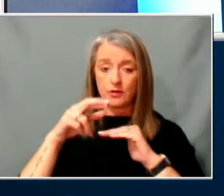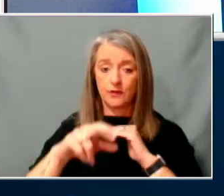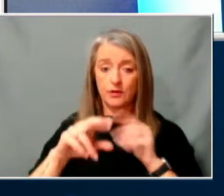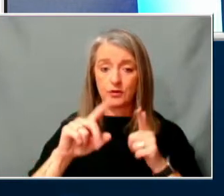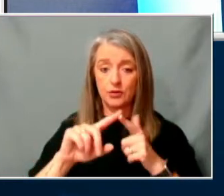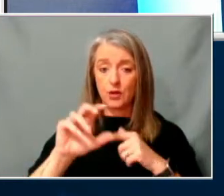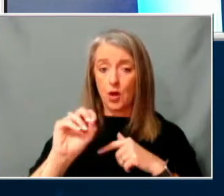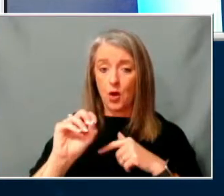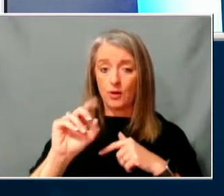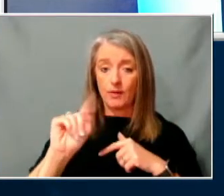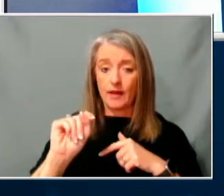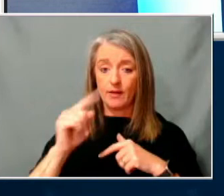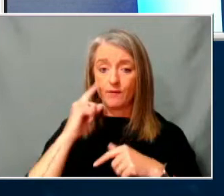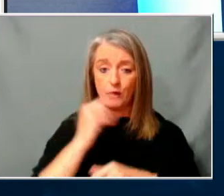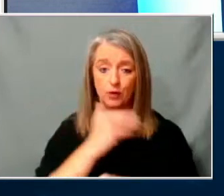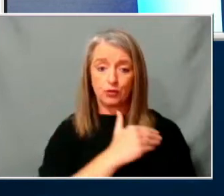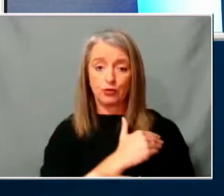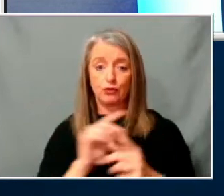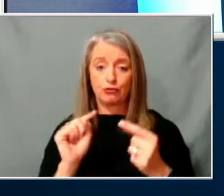for shoulder injuries.